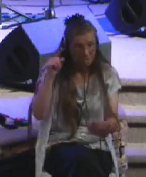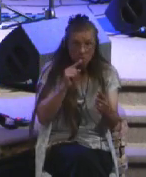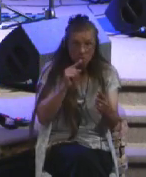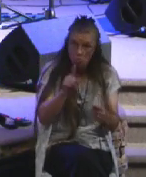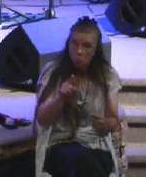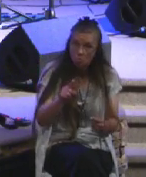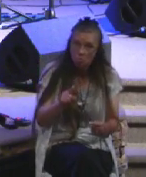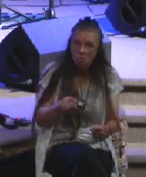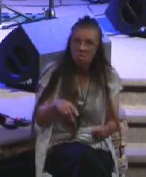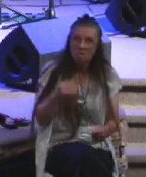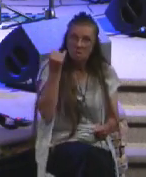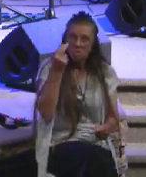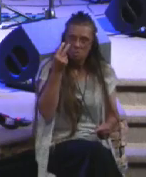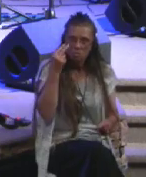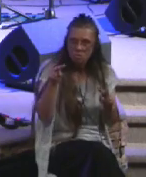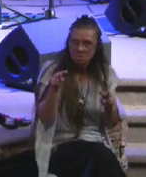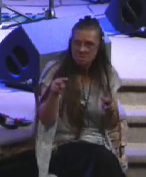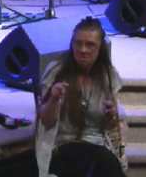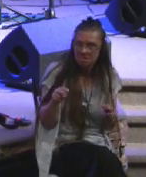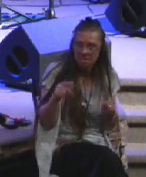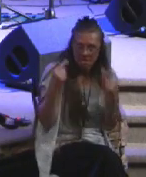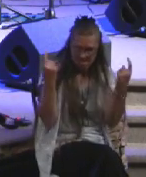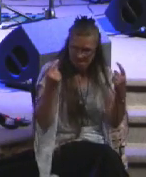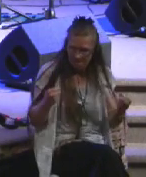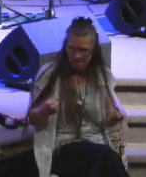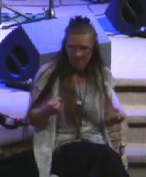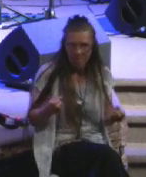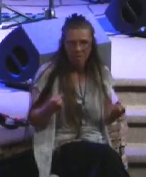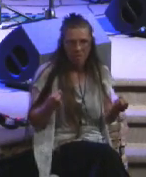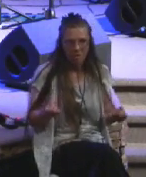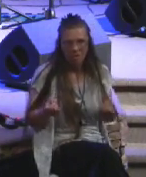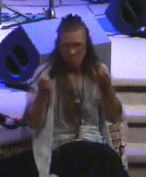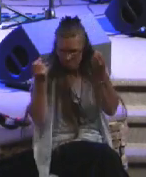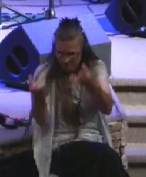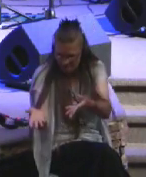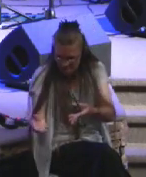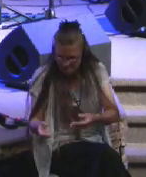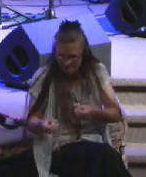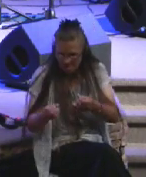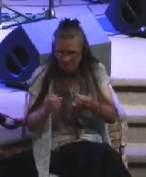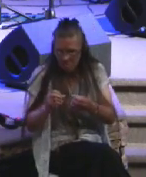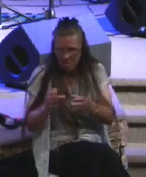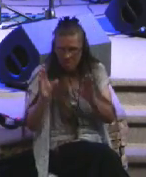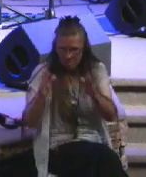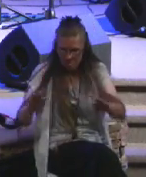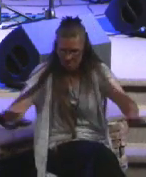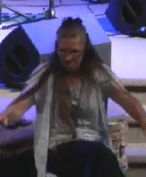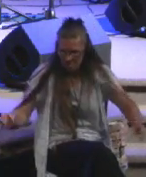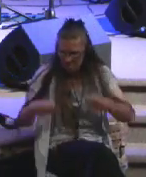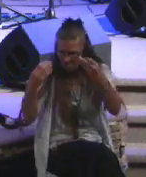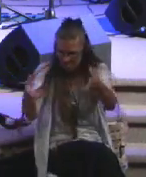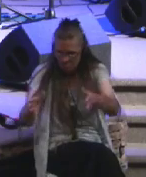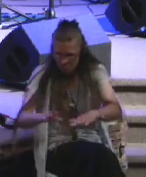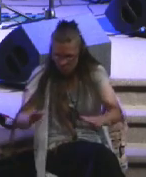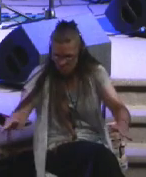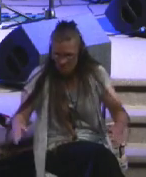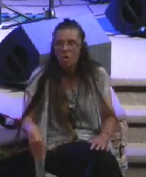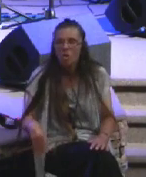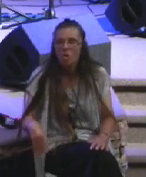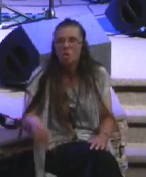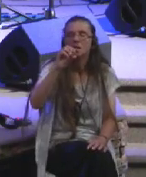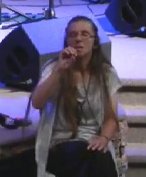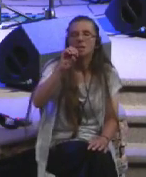truth. And so you see sinful habits passed down from the patriarchs to their children. Now, we wrap up. We're looking at Genesis